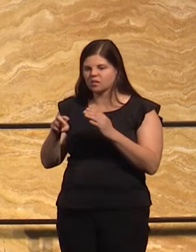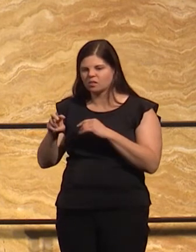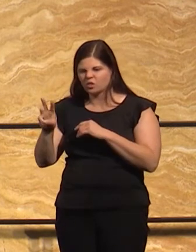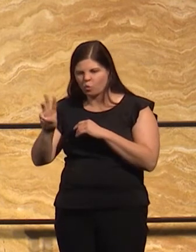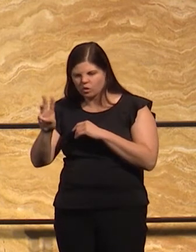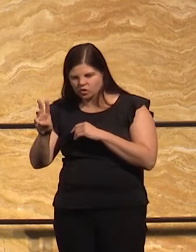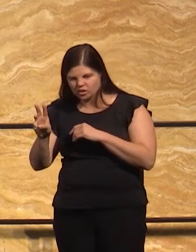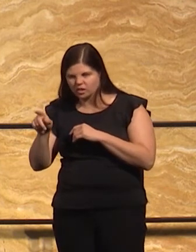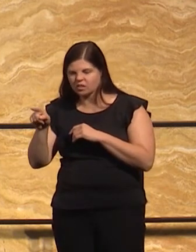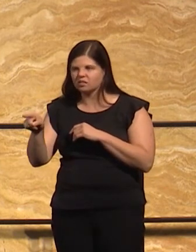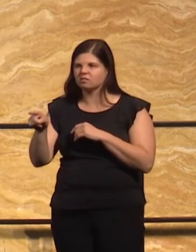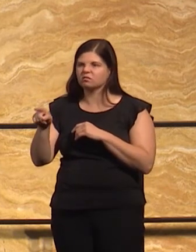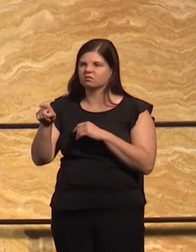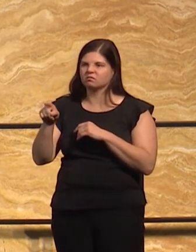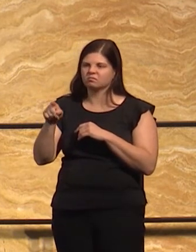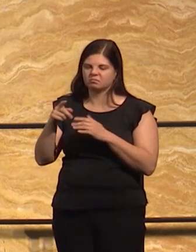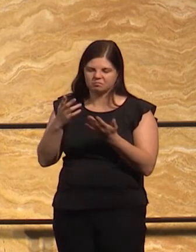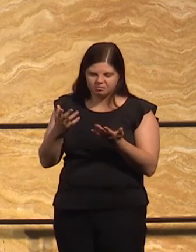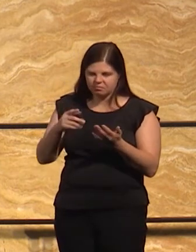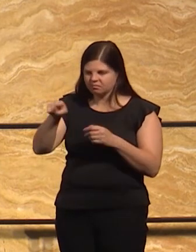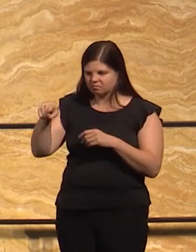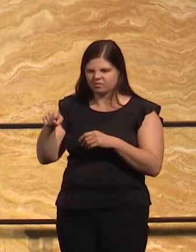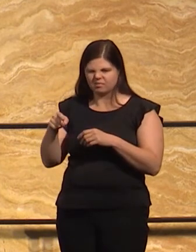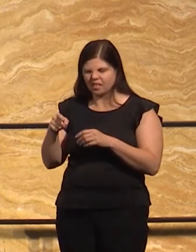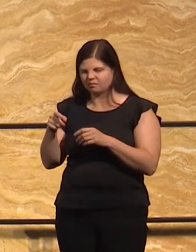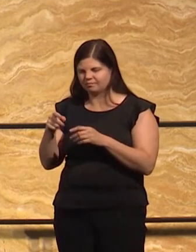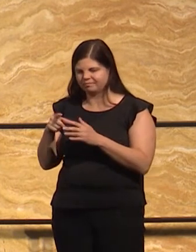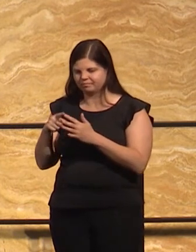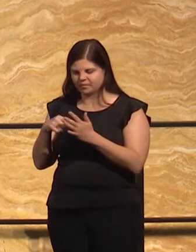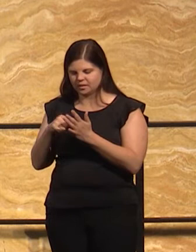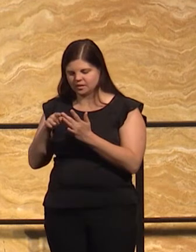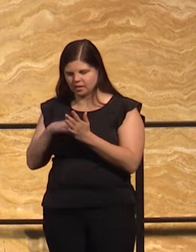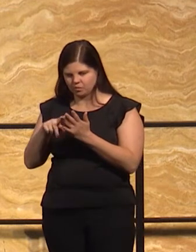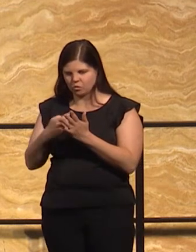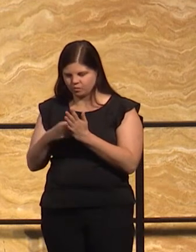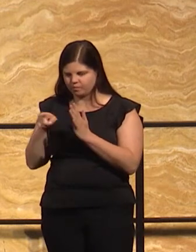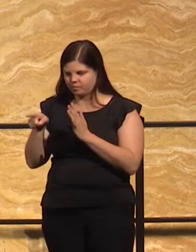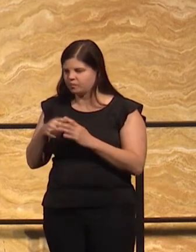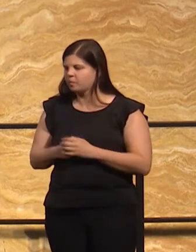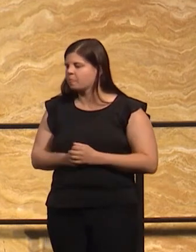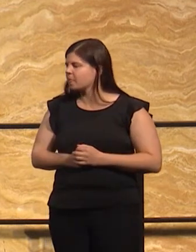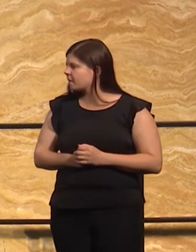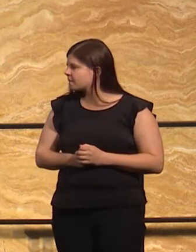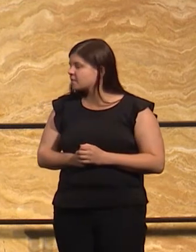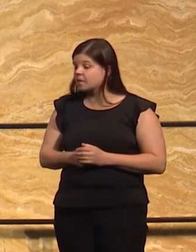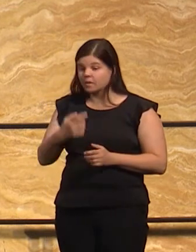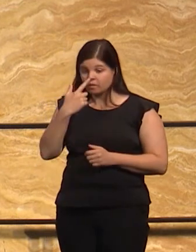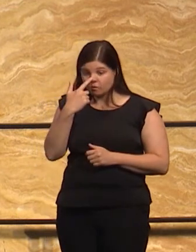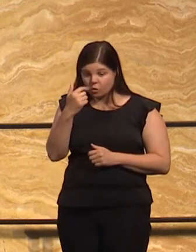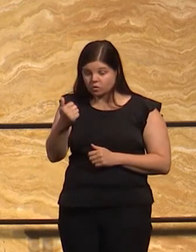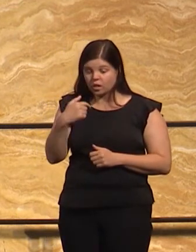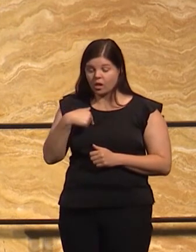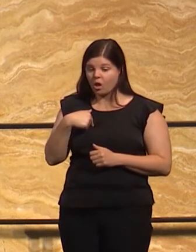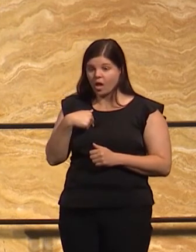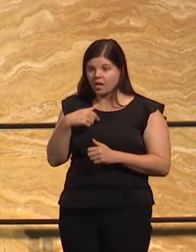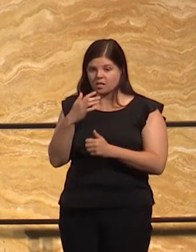advocating for Timor-Leste. Fortunately for me, never once I had to be